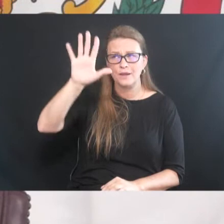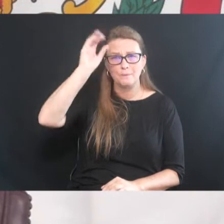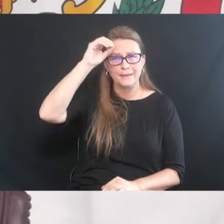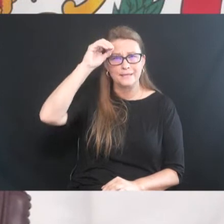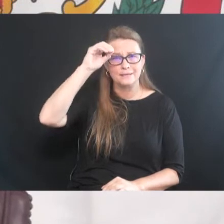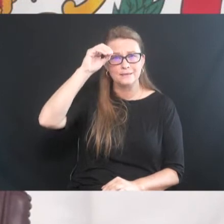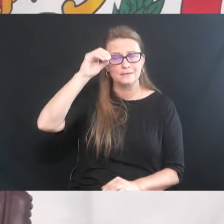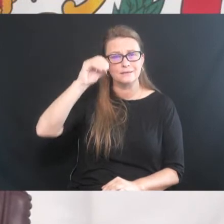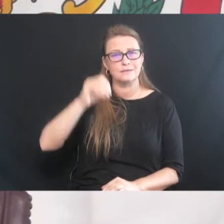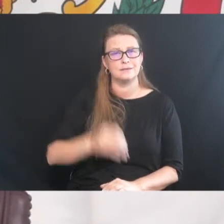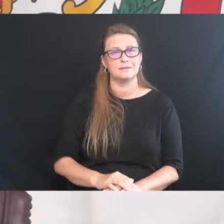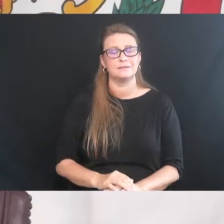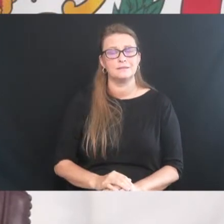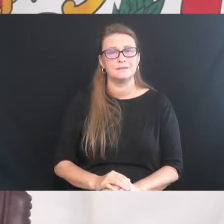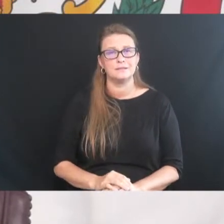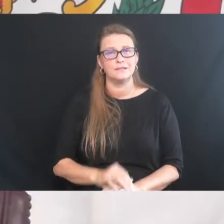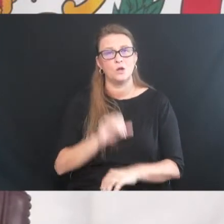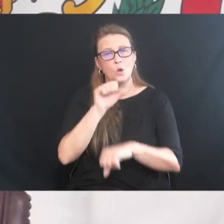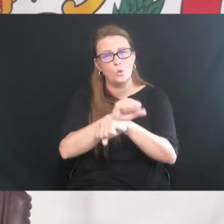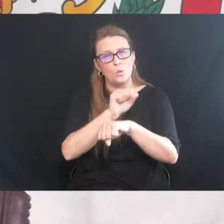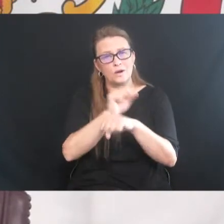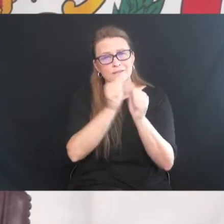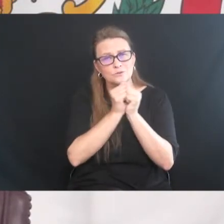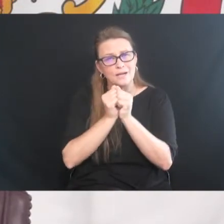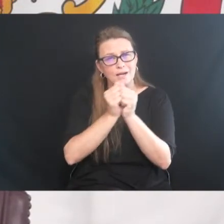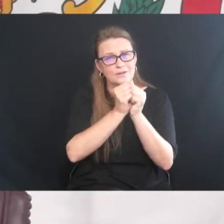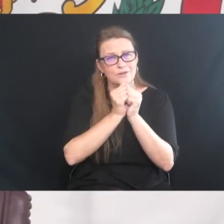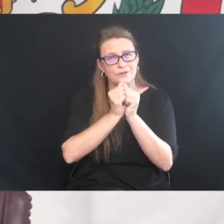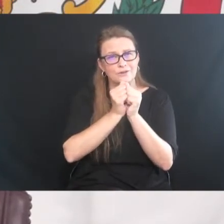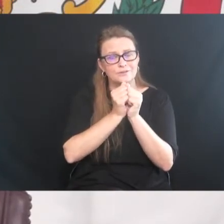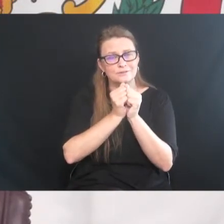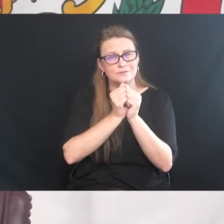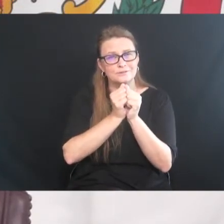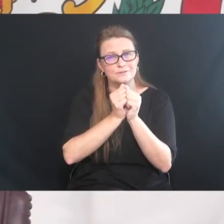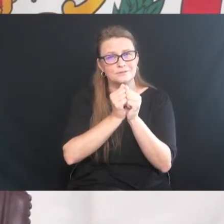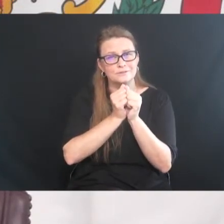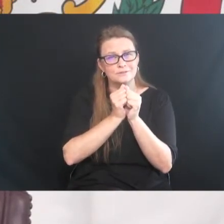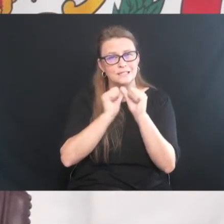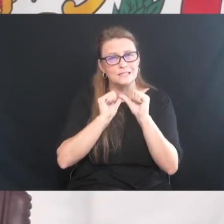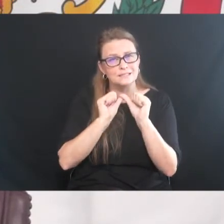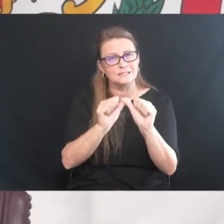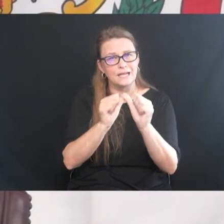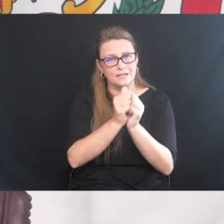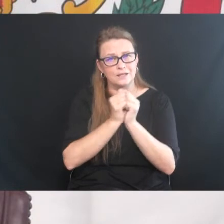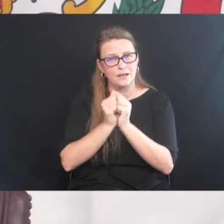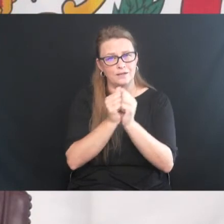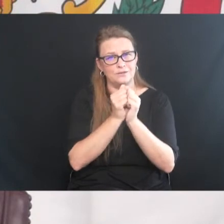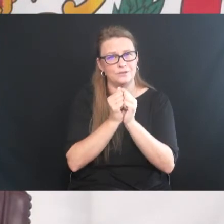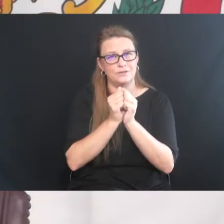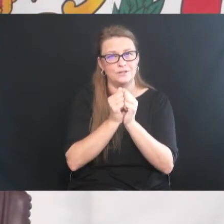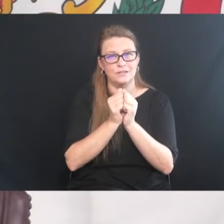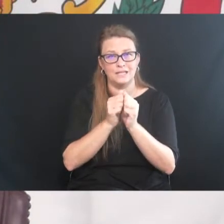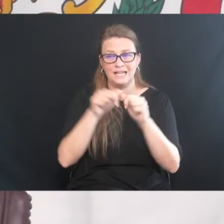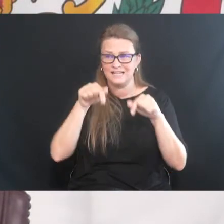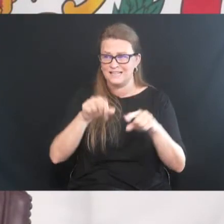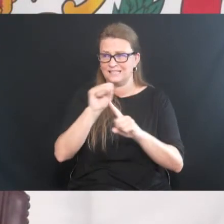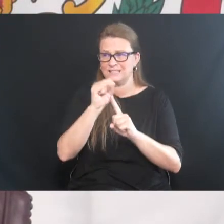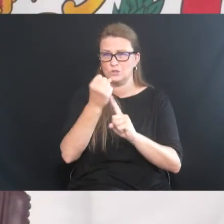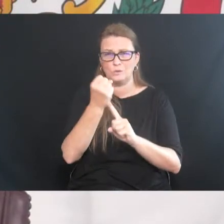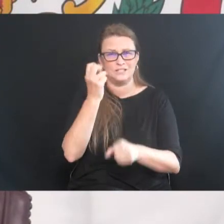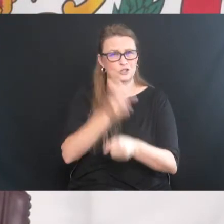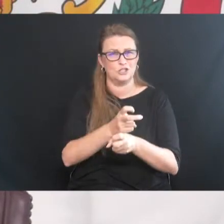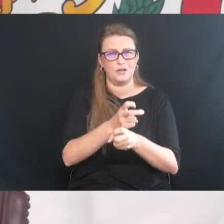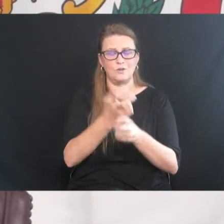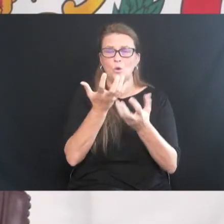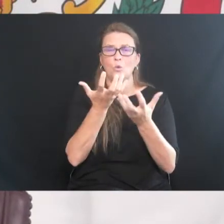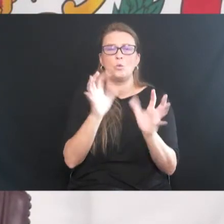all West Virginians. Stay together. Stay together. This is tough enough. We don't need to be divided.